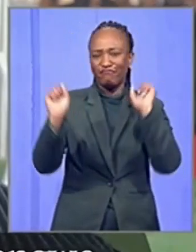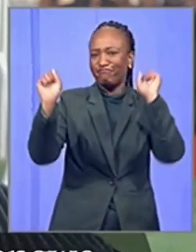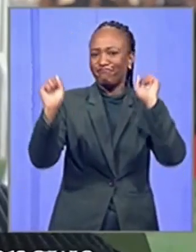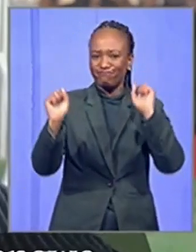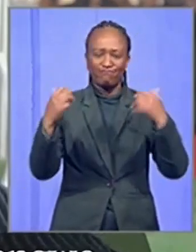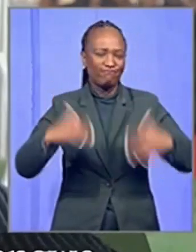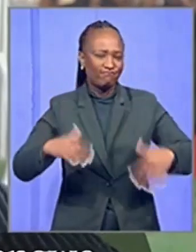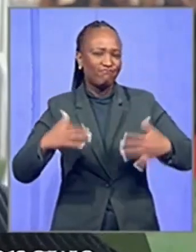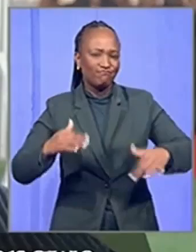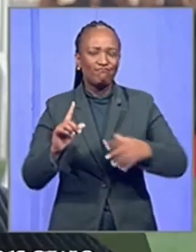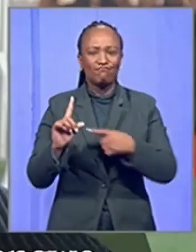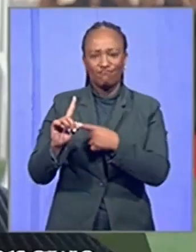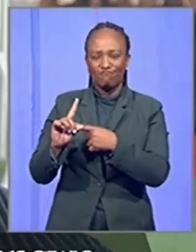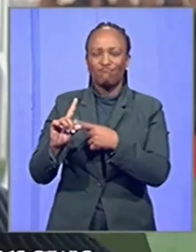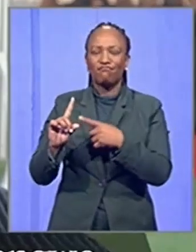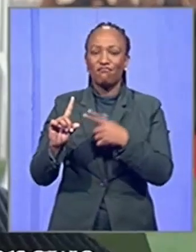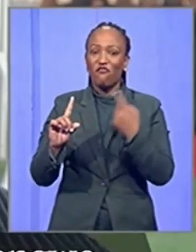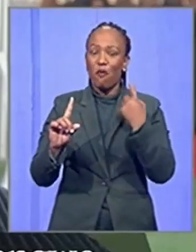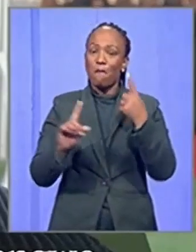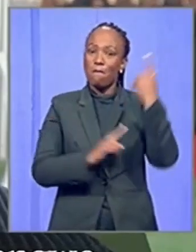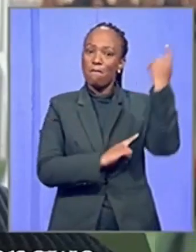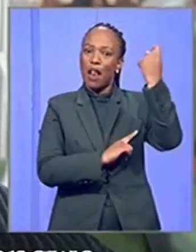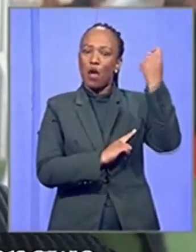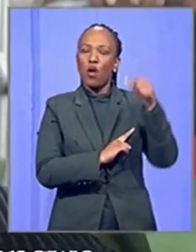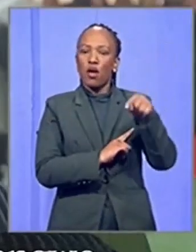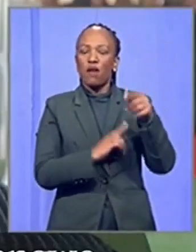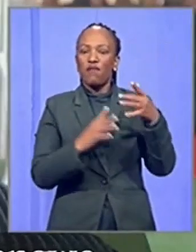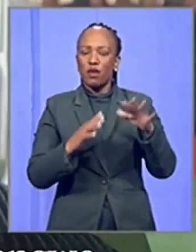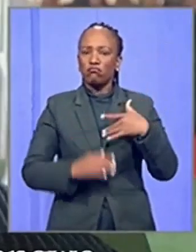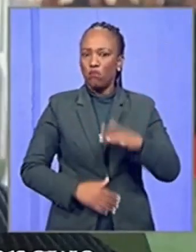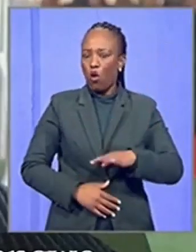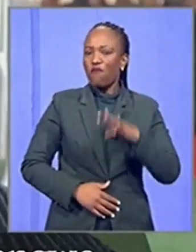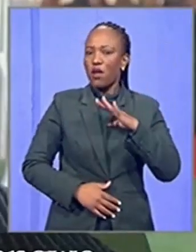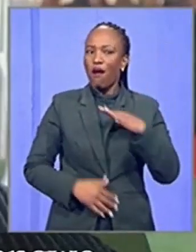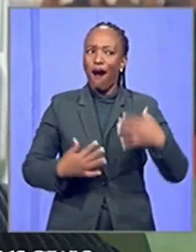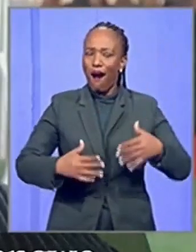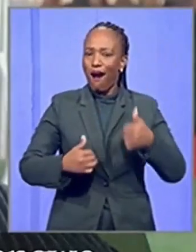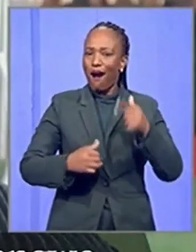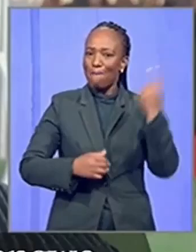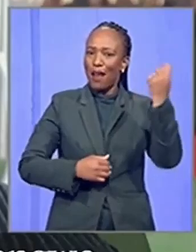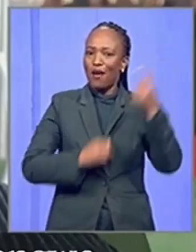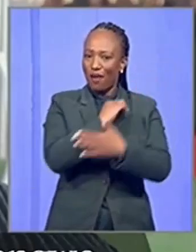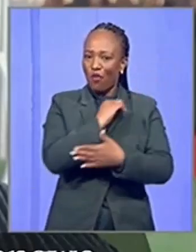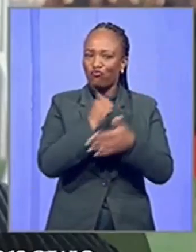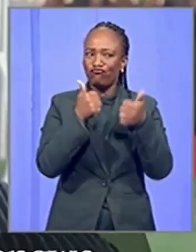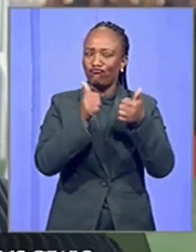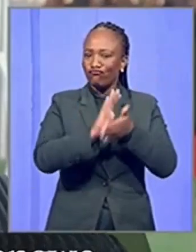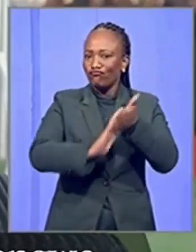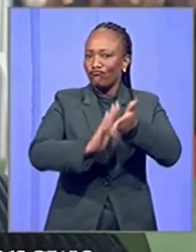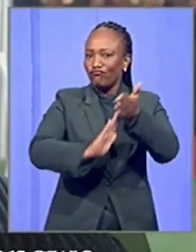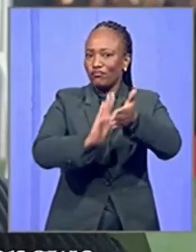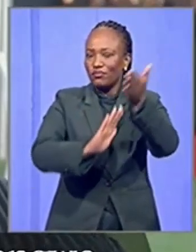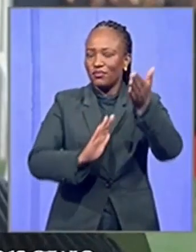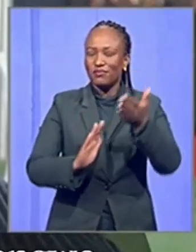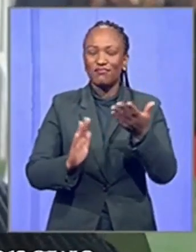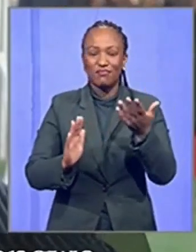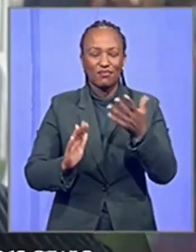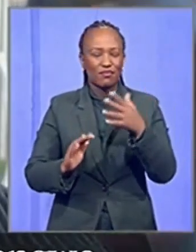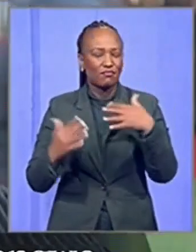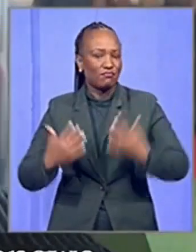for Malawi and had confidence that Malawi was on the right path. So it means a lot. Many people